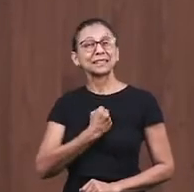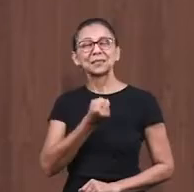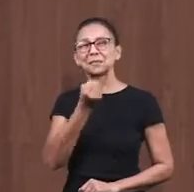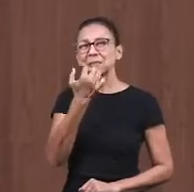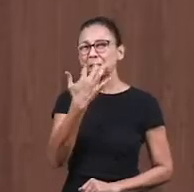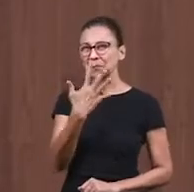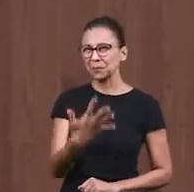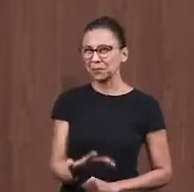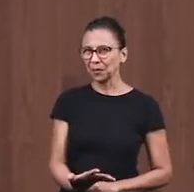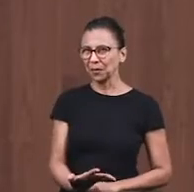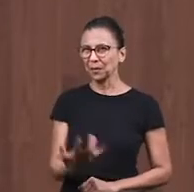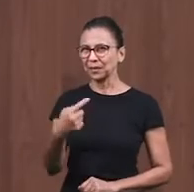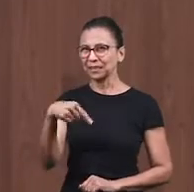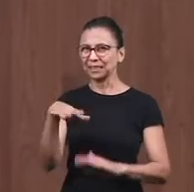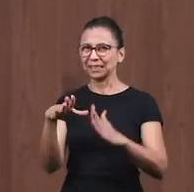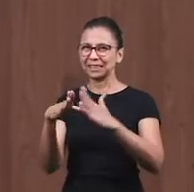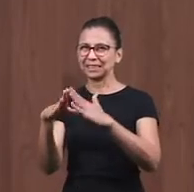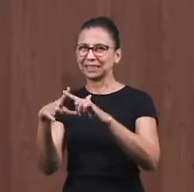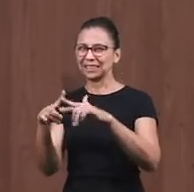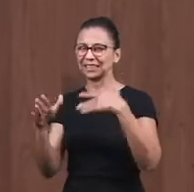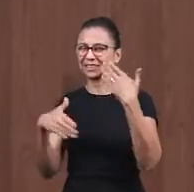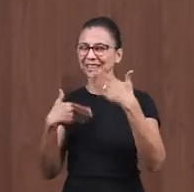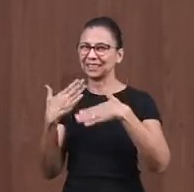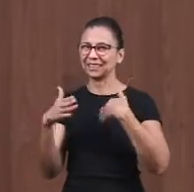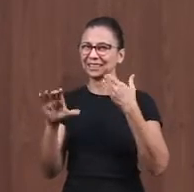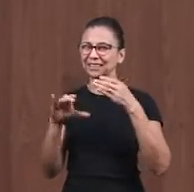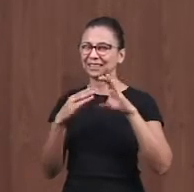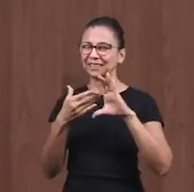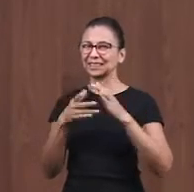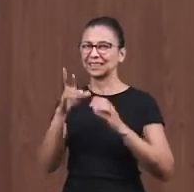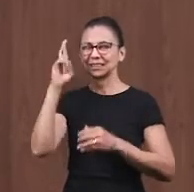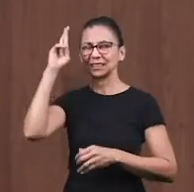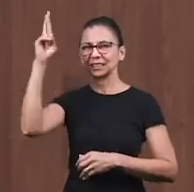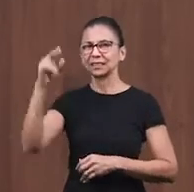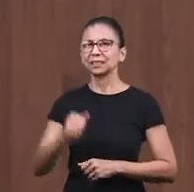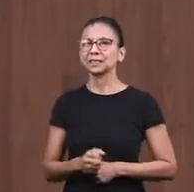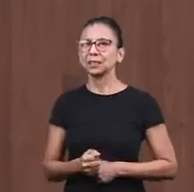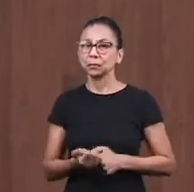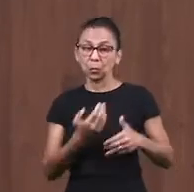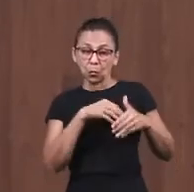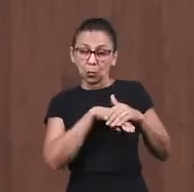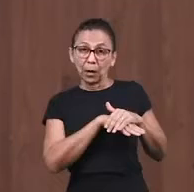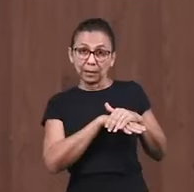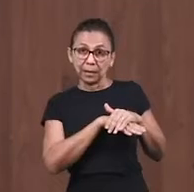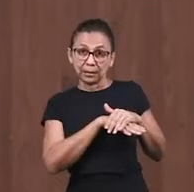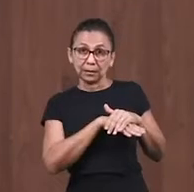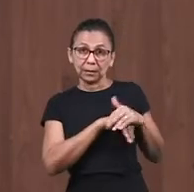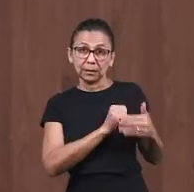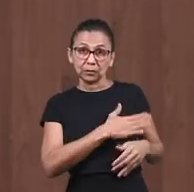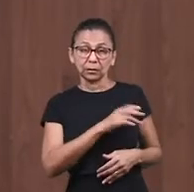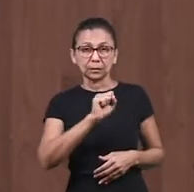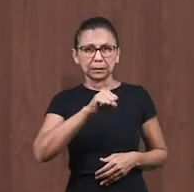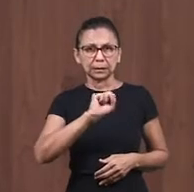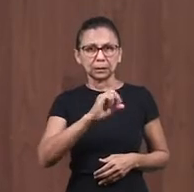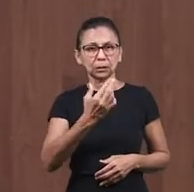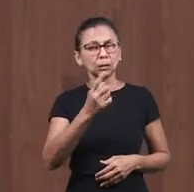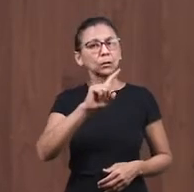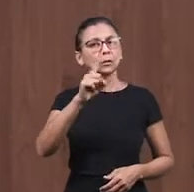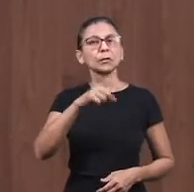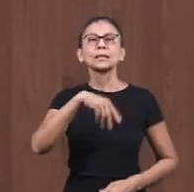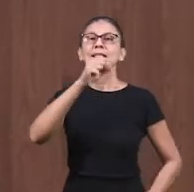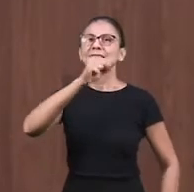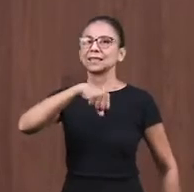our joy to seek the Lord, to be at church, should we keep it in our hearts? Yes or